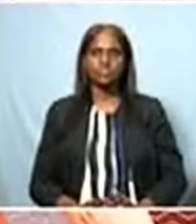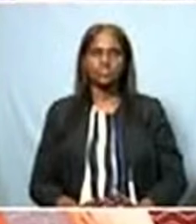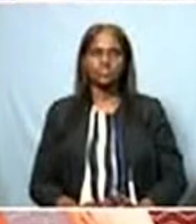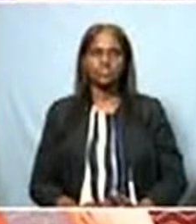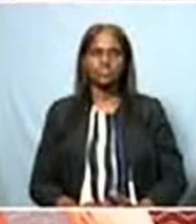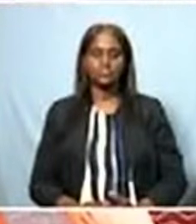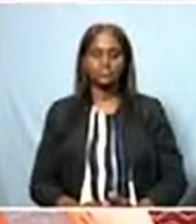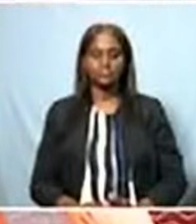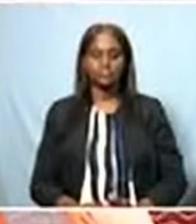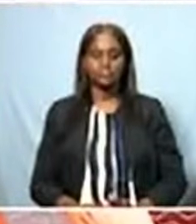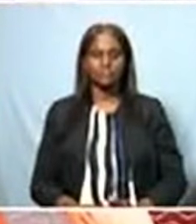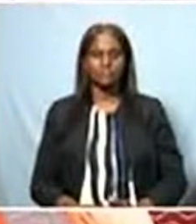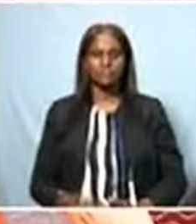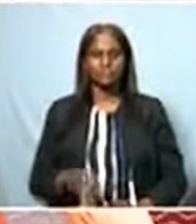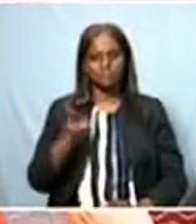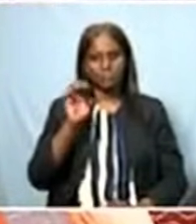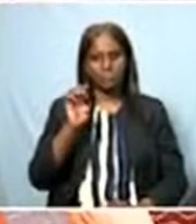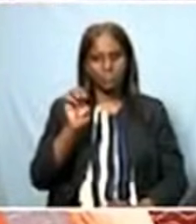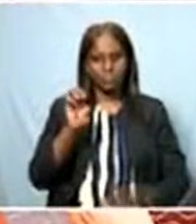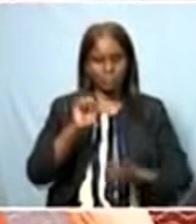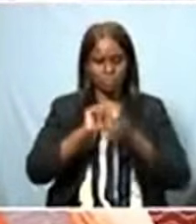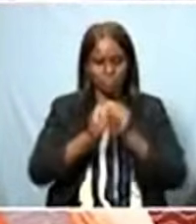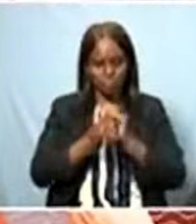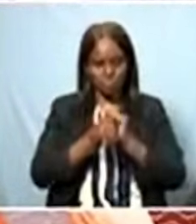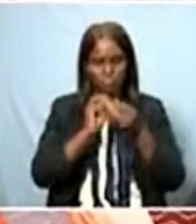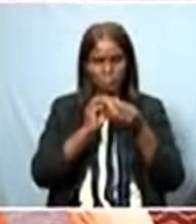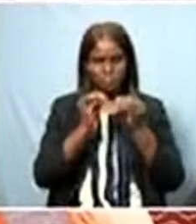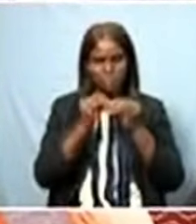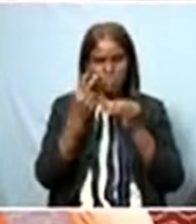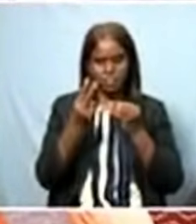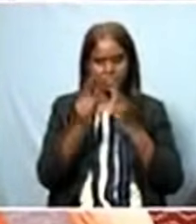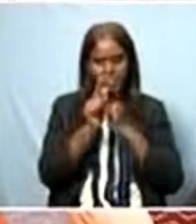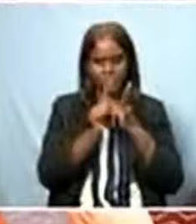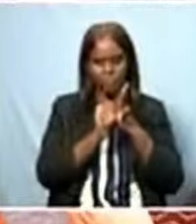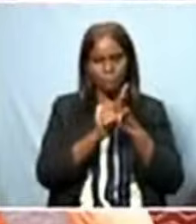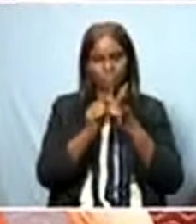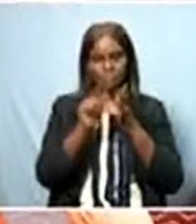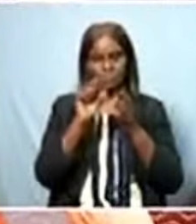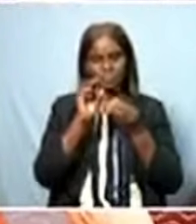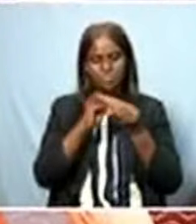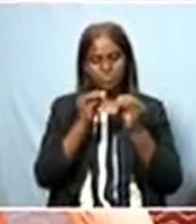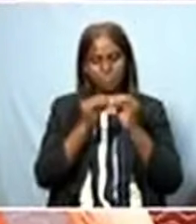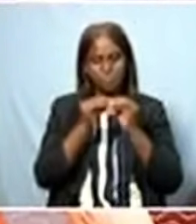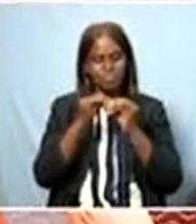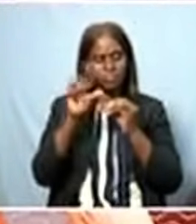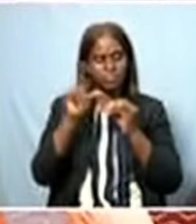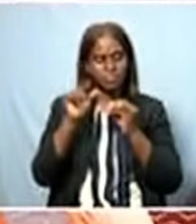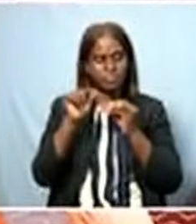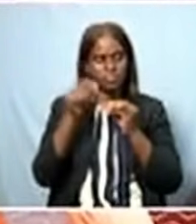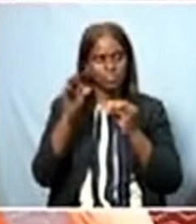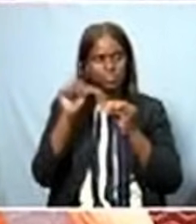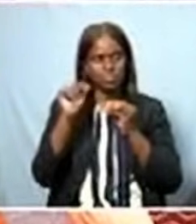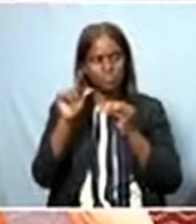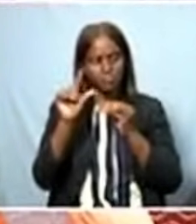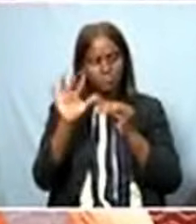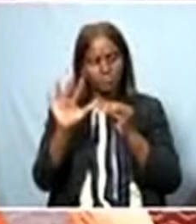The Customs and Excise Amendment Number 2 Bill, National Assembly Bill Number 20 of